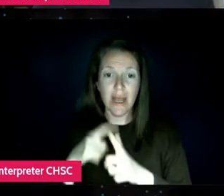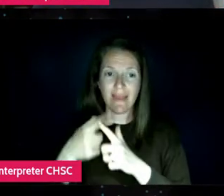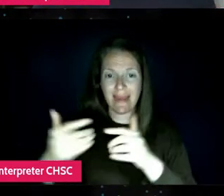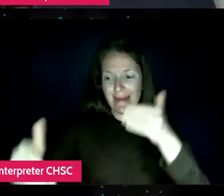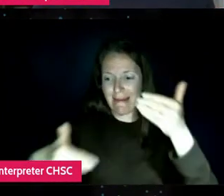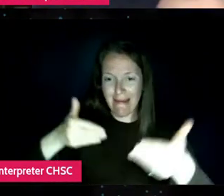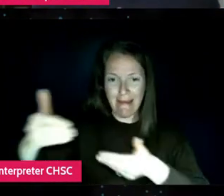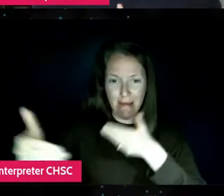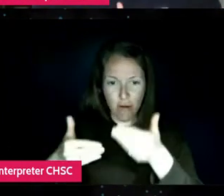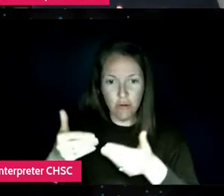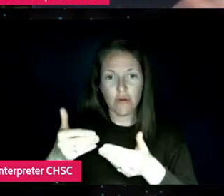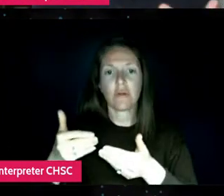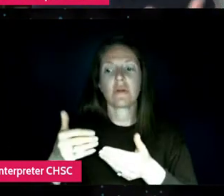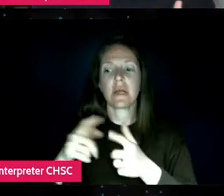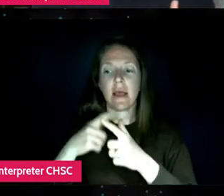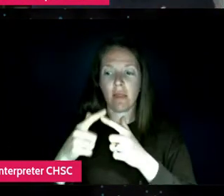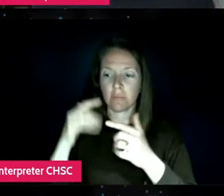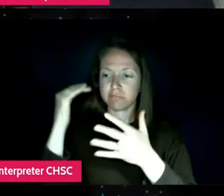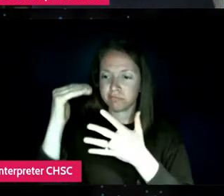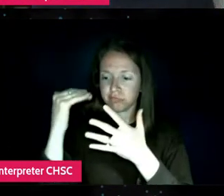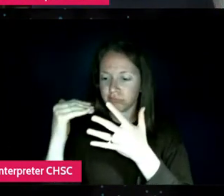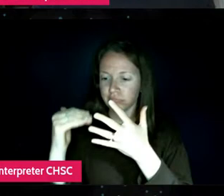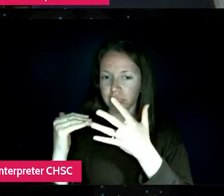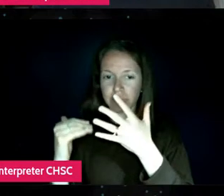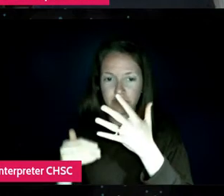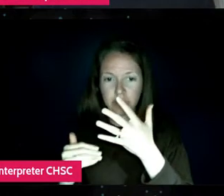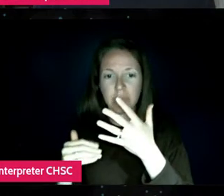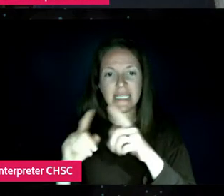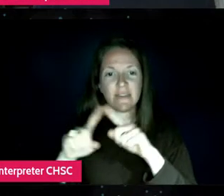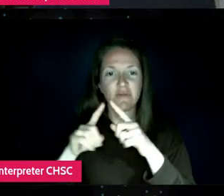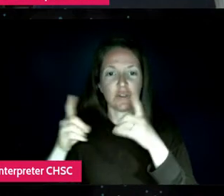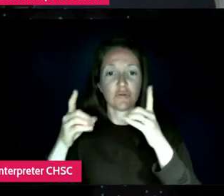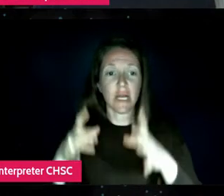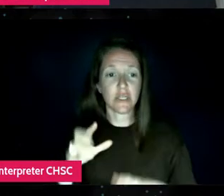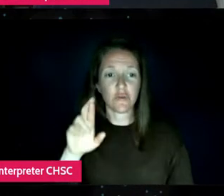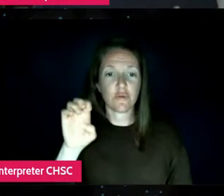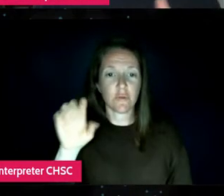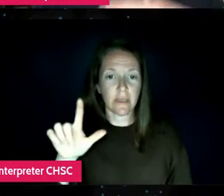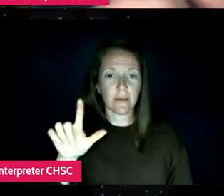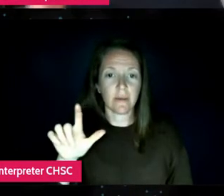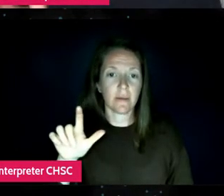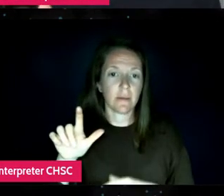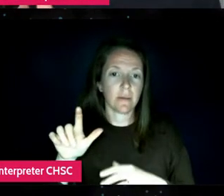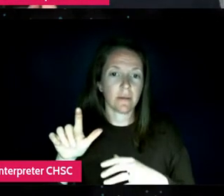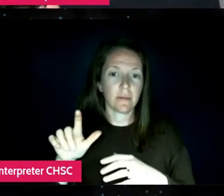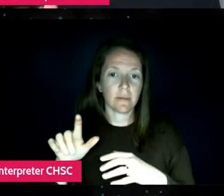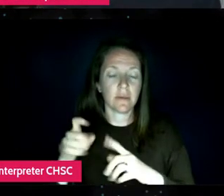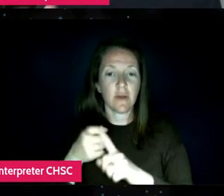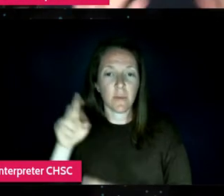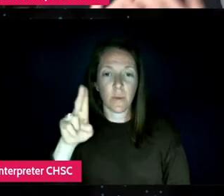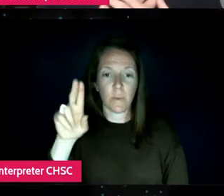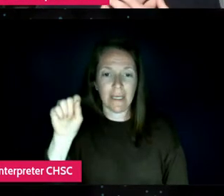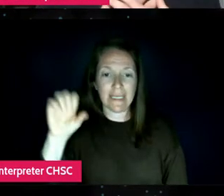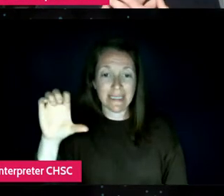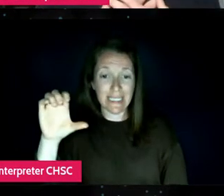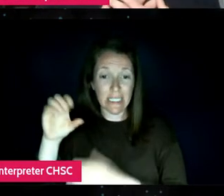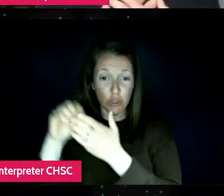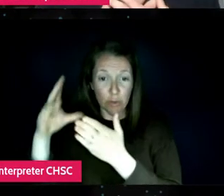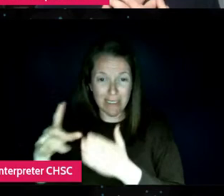two. And then we go through all the different director reels from the USC students, because the producers are